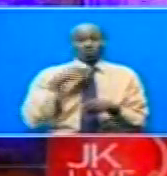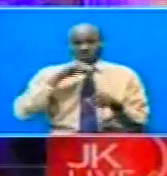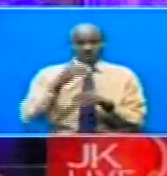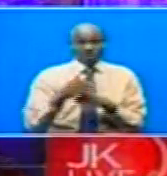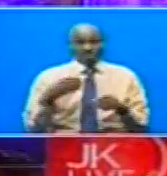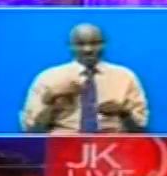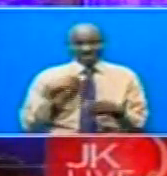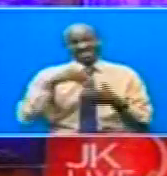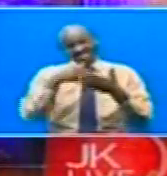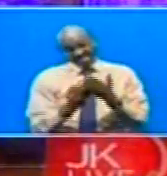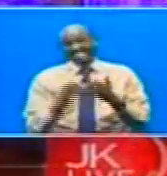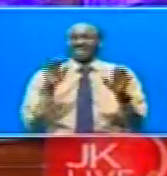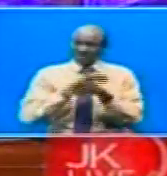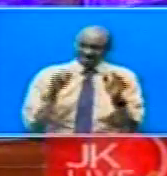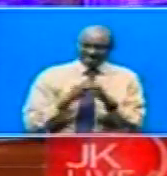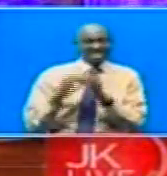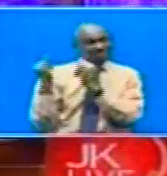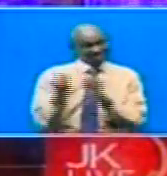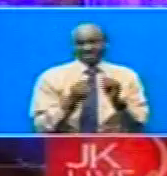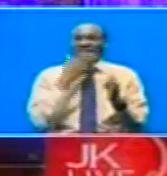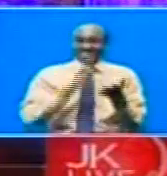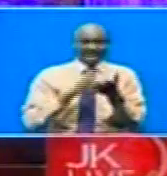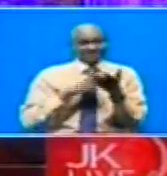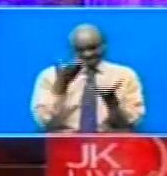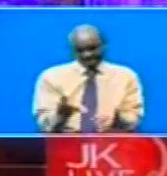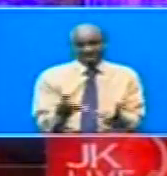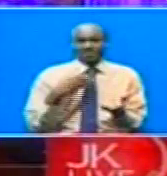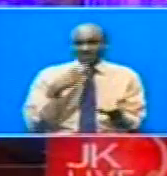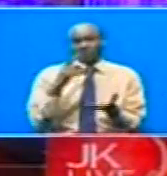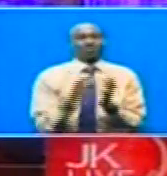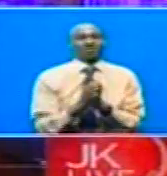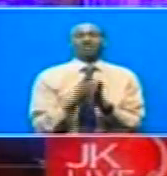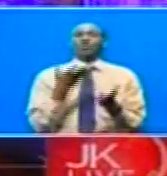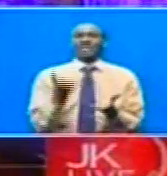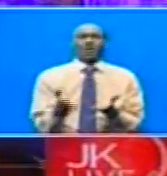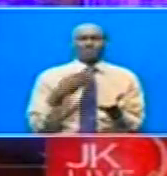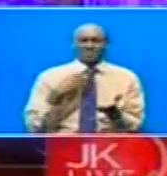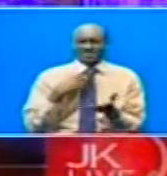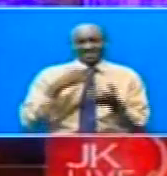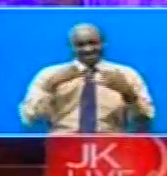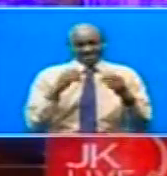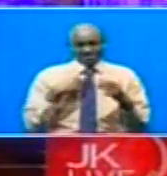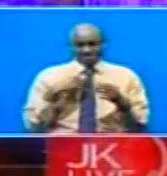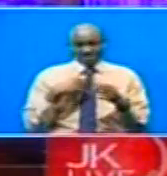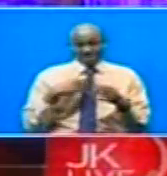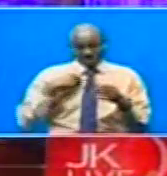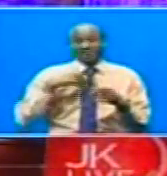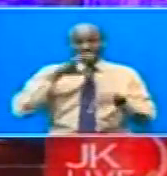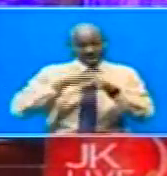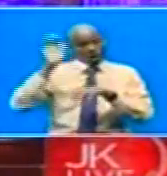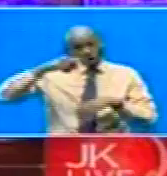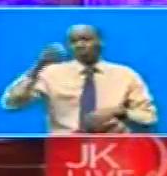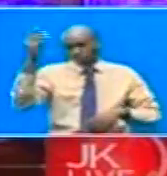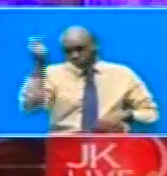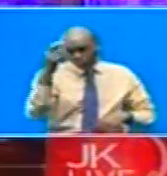had my tickets, I had my invitation, I was staying with a friend, and as I recount in the book, and I managed to coax a cab driver into